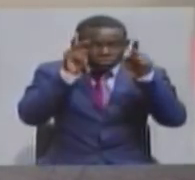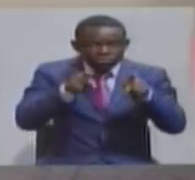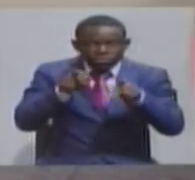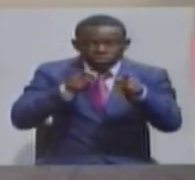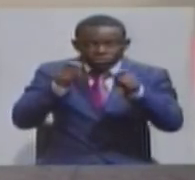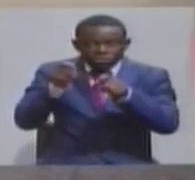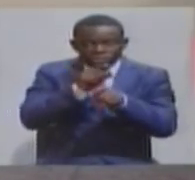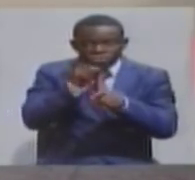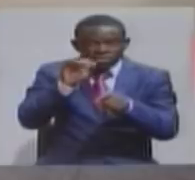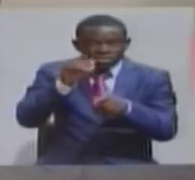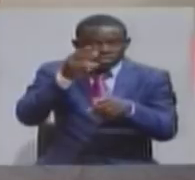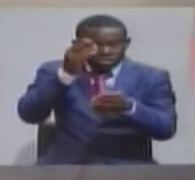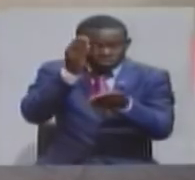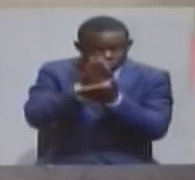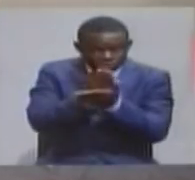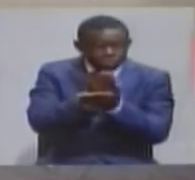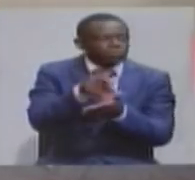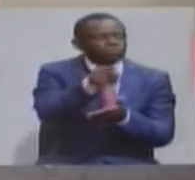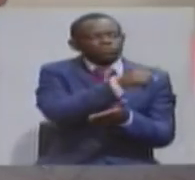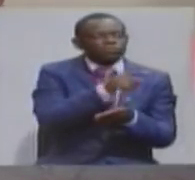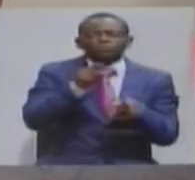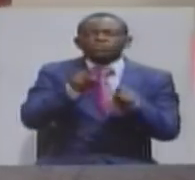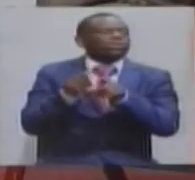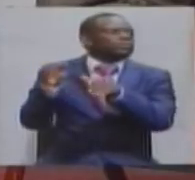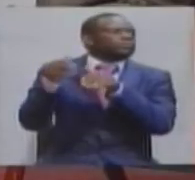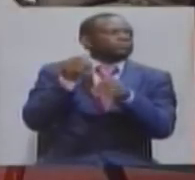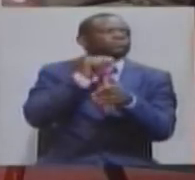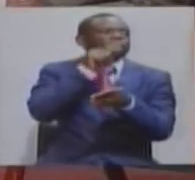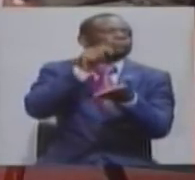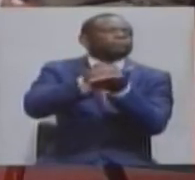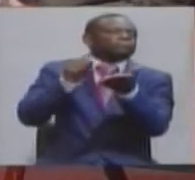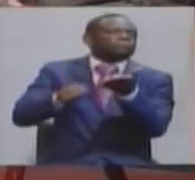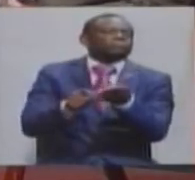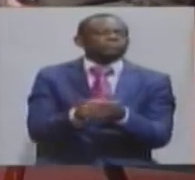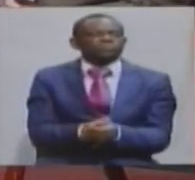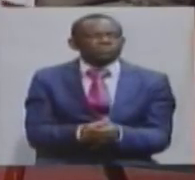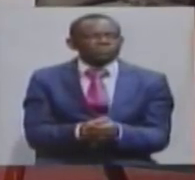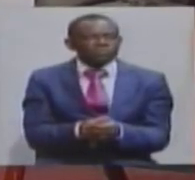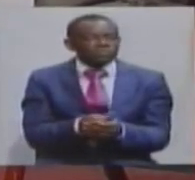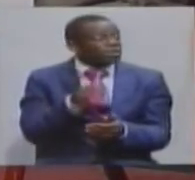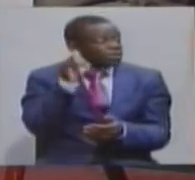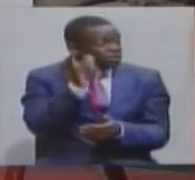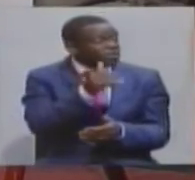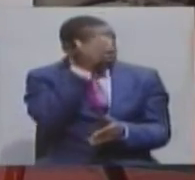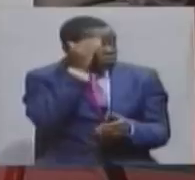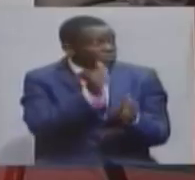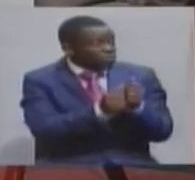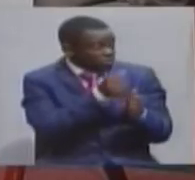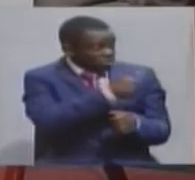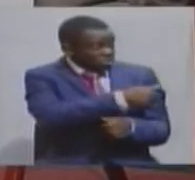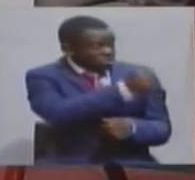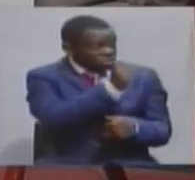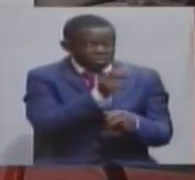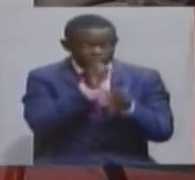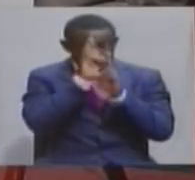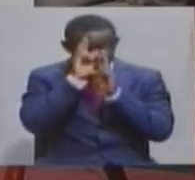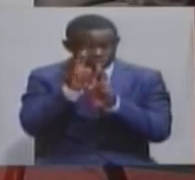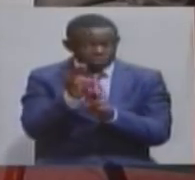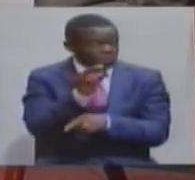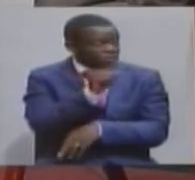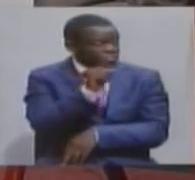Because you don't respect it as PA. We respect it. You don't respect it as government. As government, last year I asked them, can